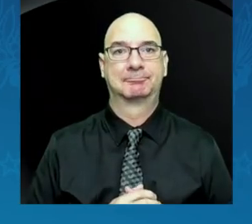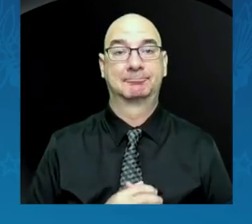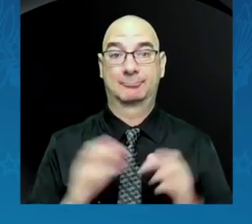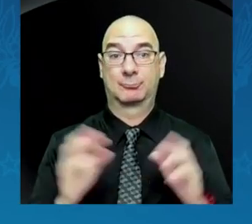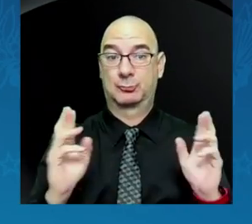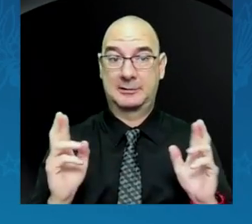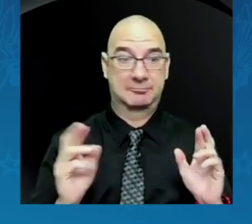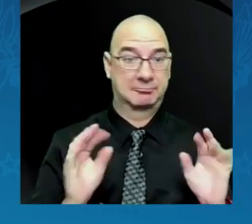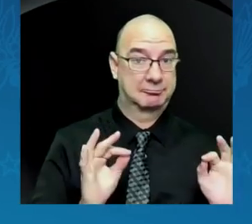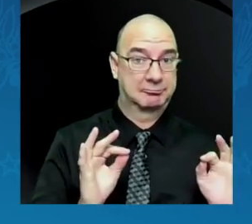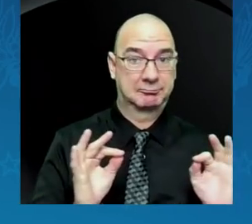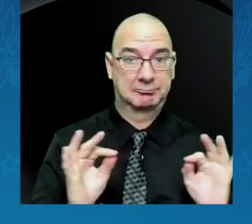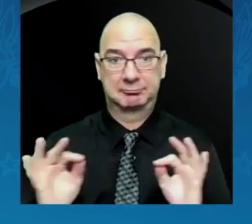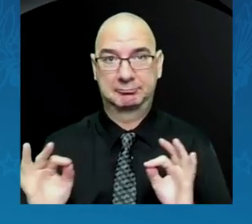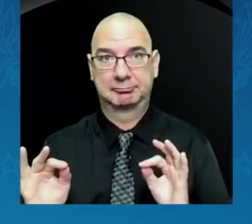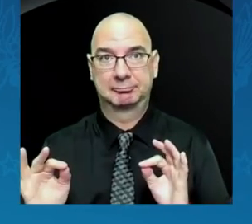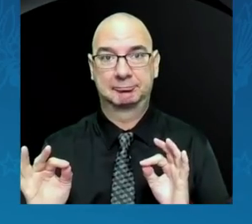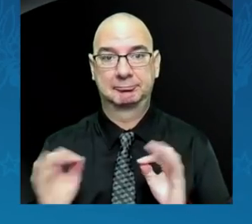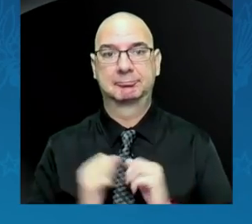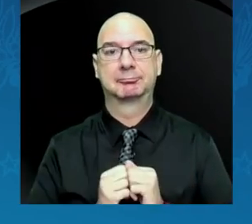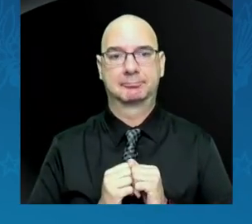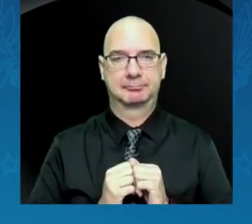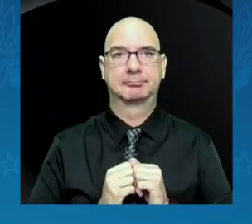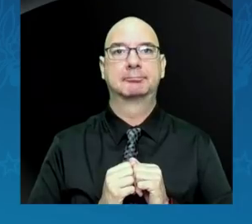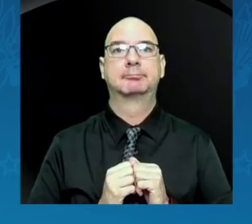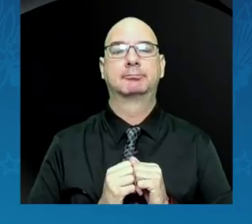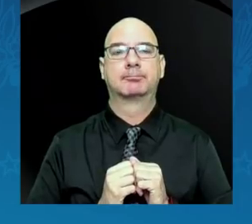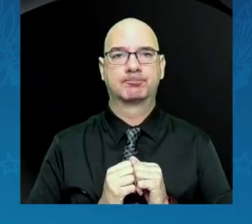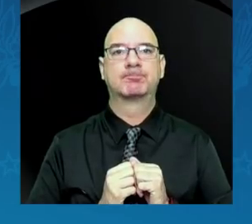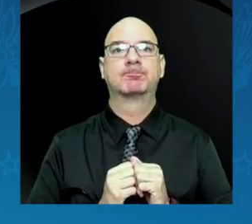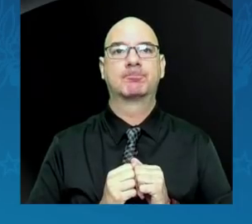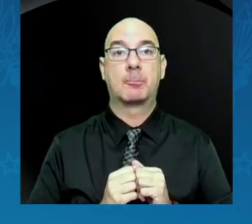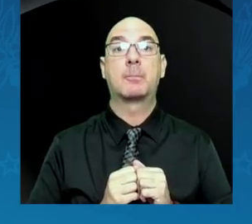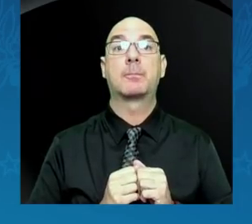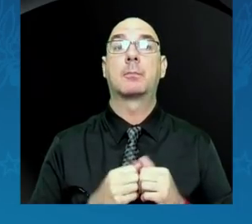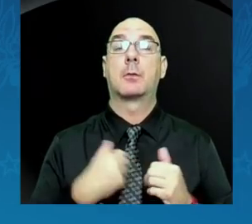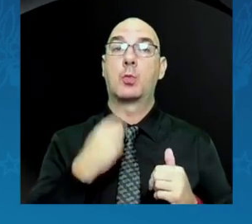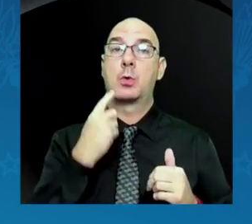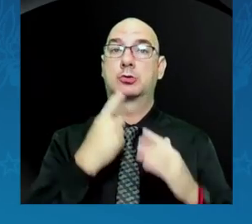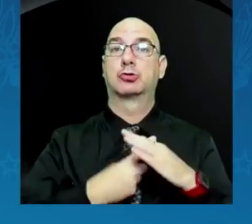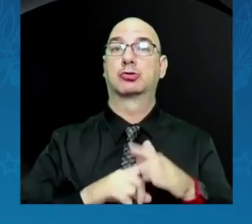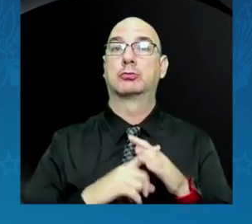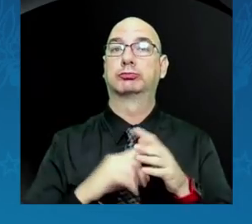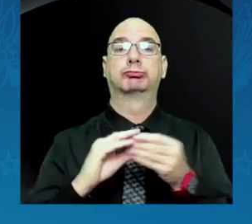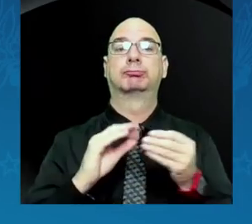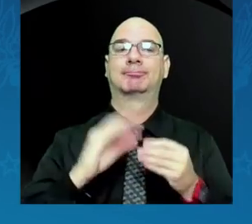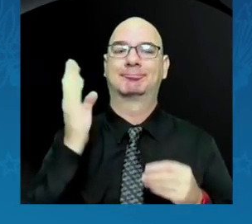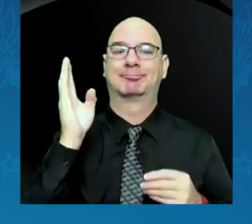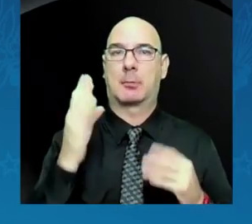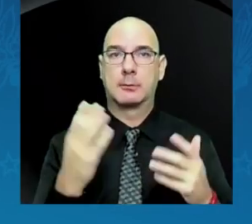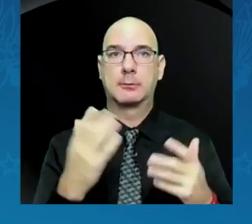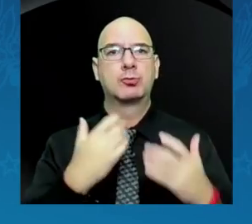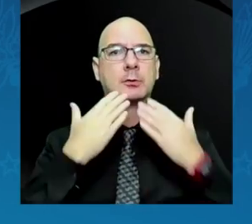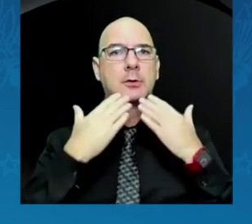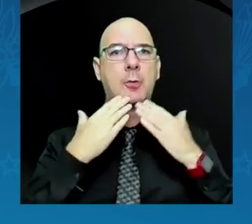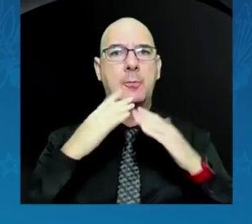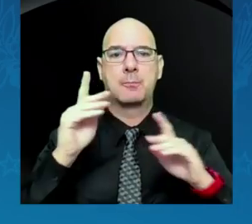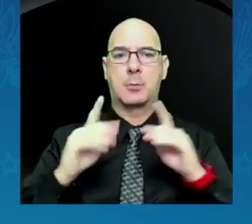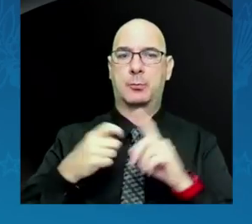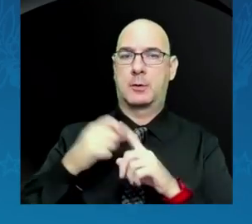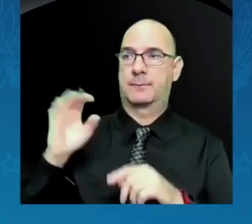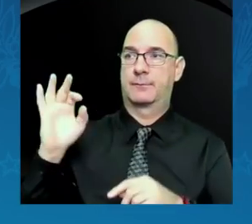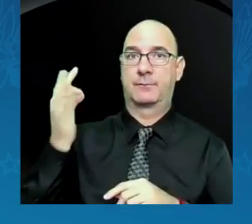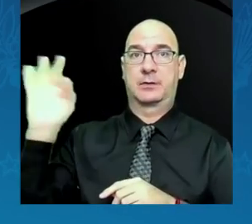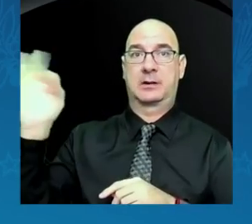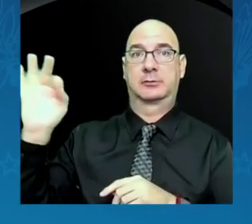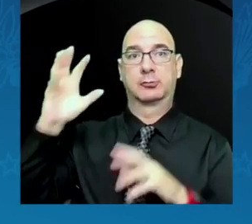Good. Well, I want to start by thanking the people of France and President Macron for the warm